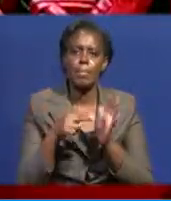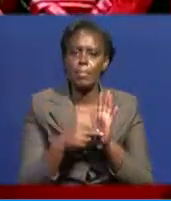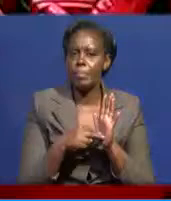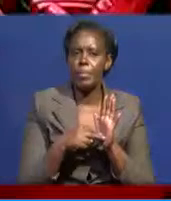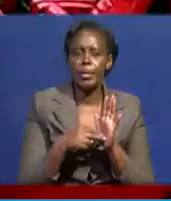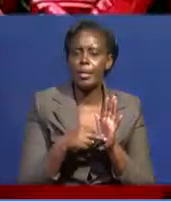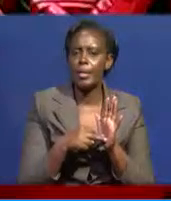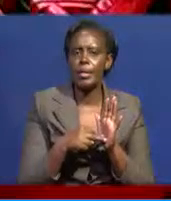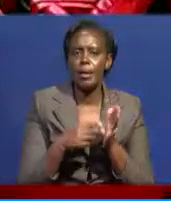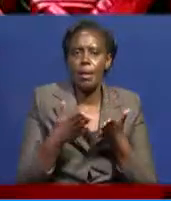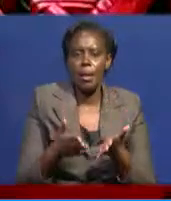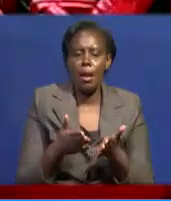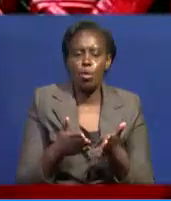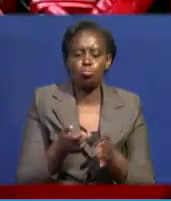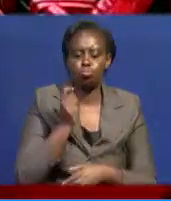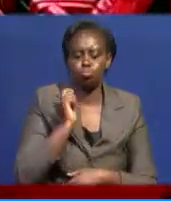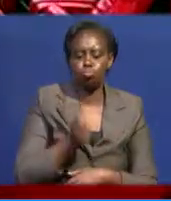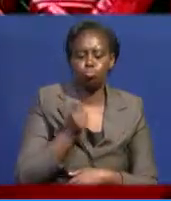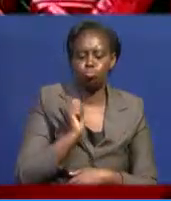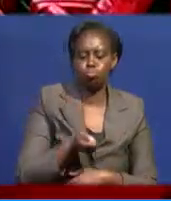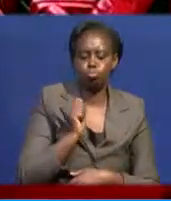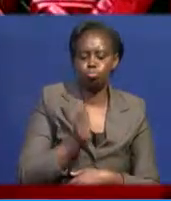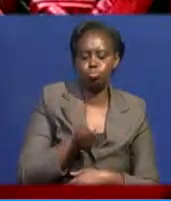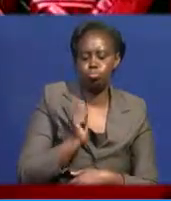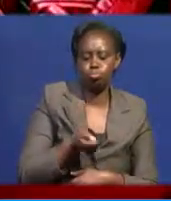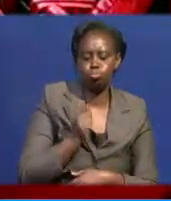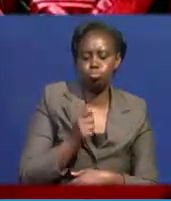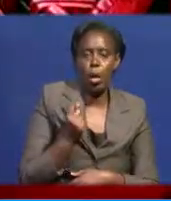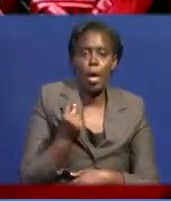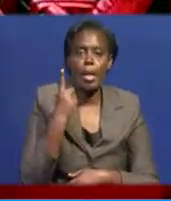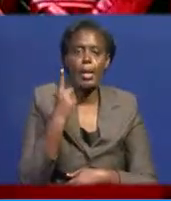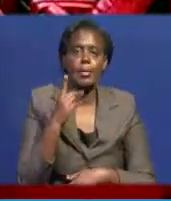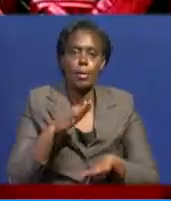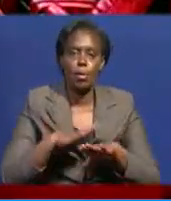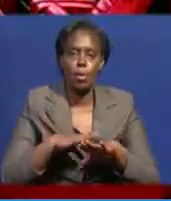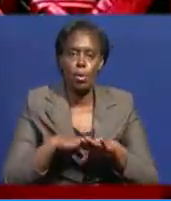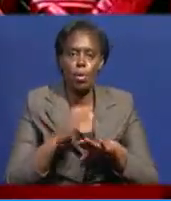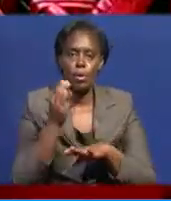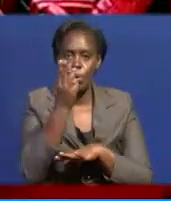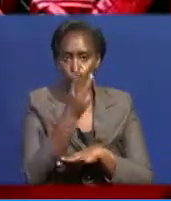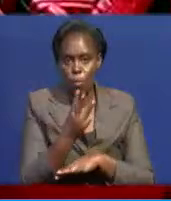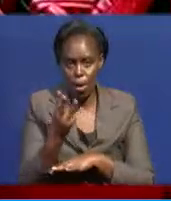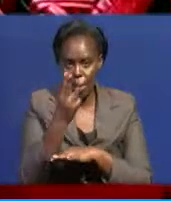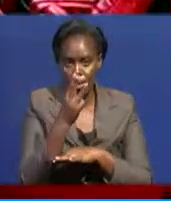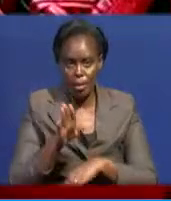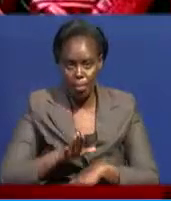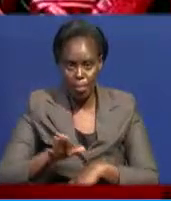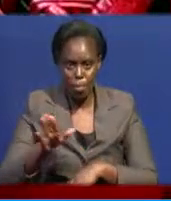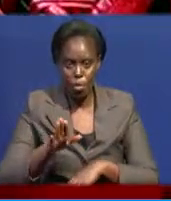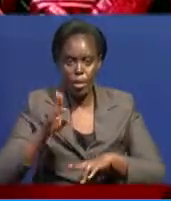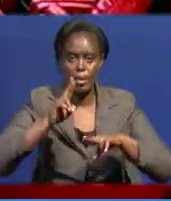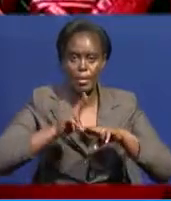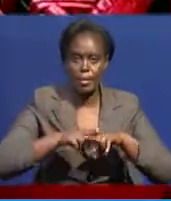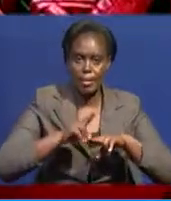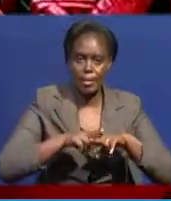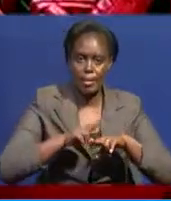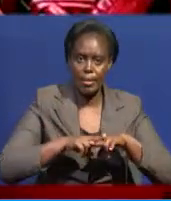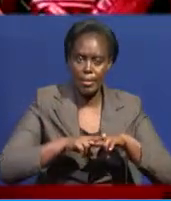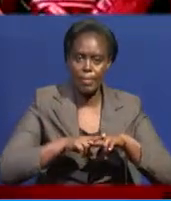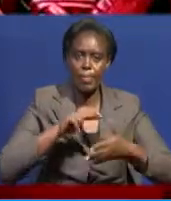particular quorum bell. But as you understand, is that on Wednesday's morning sittings,